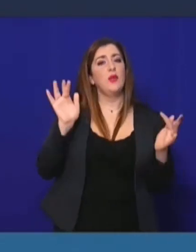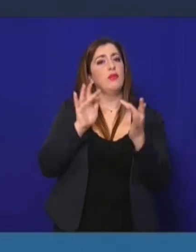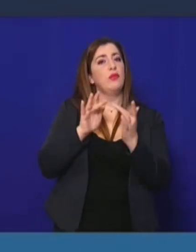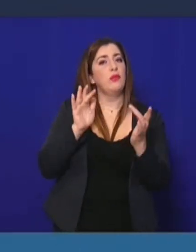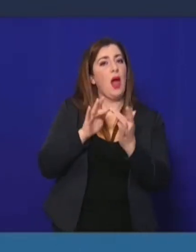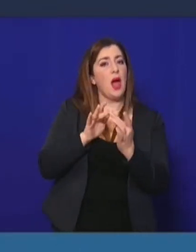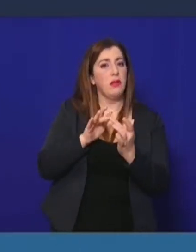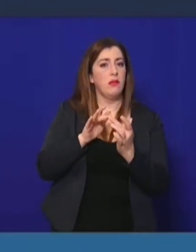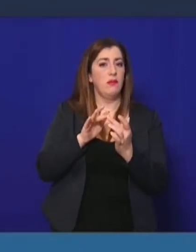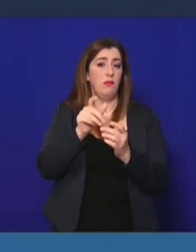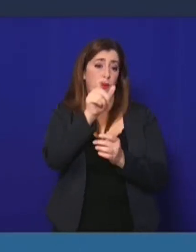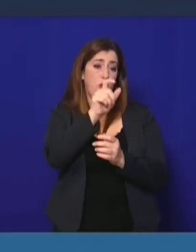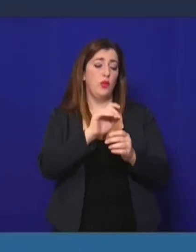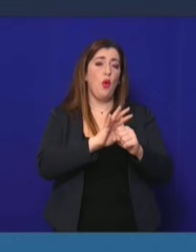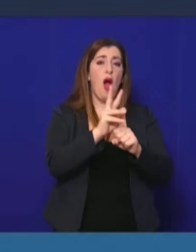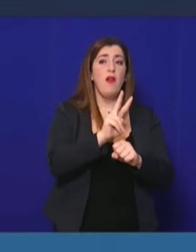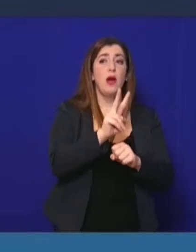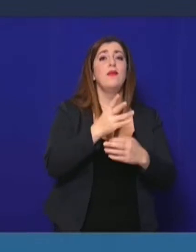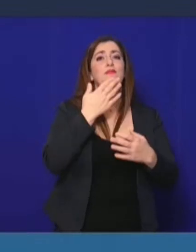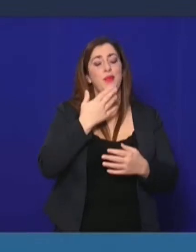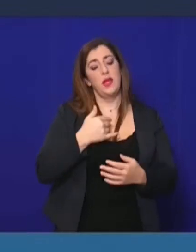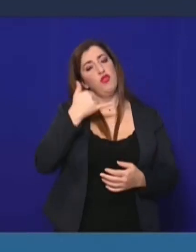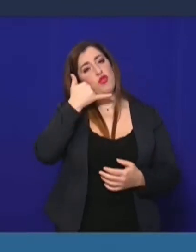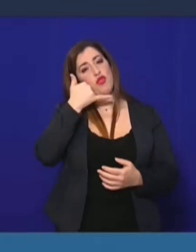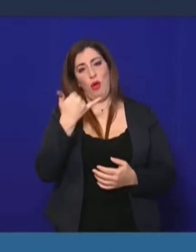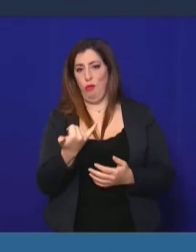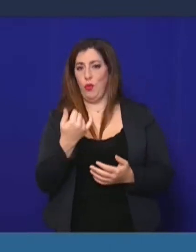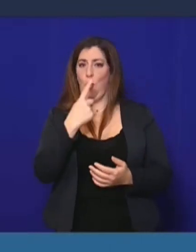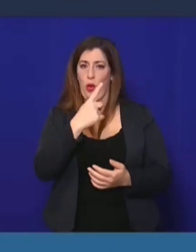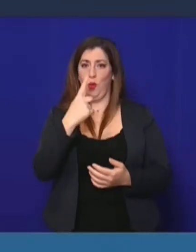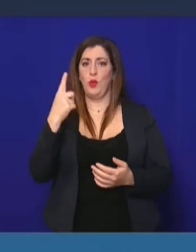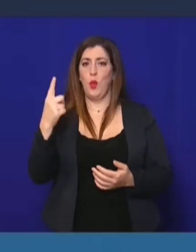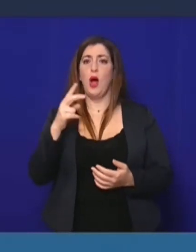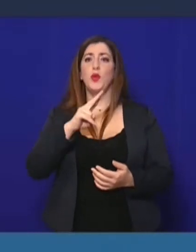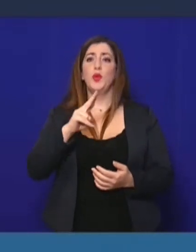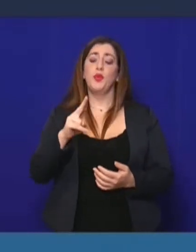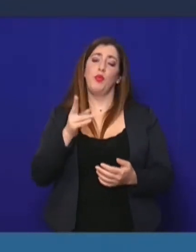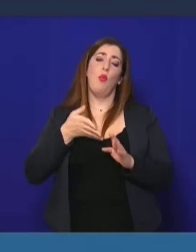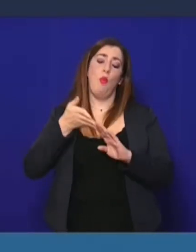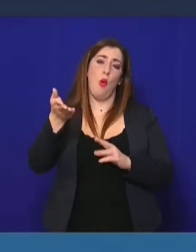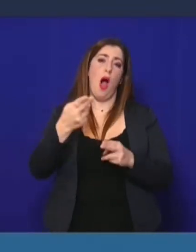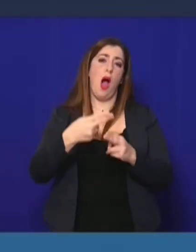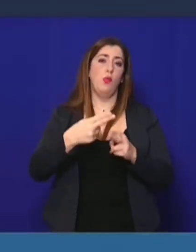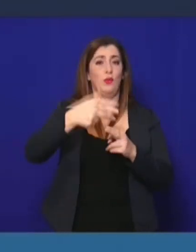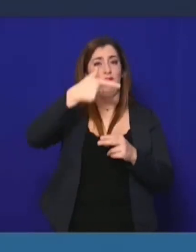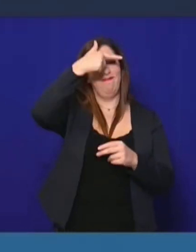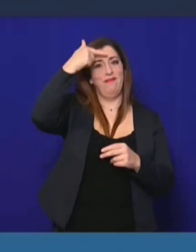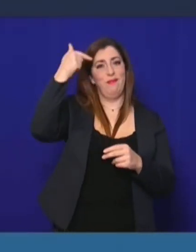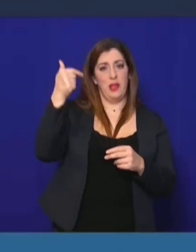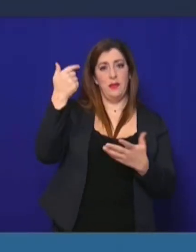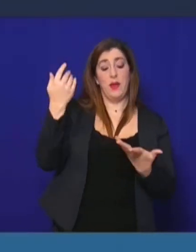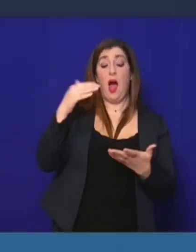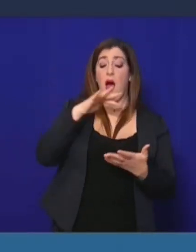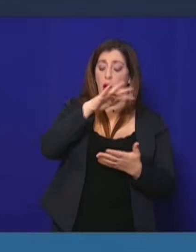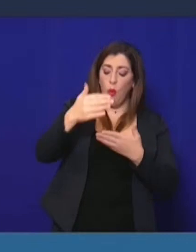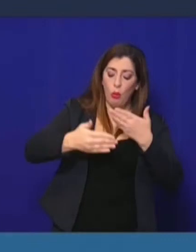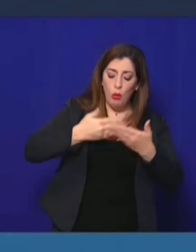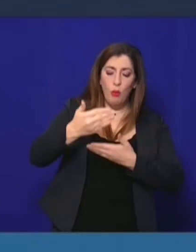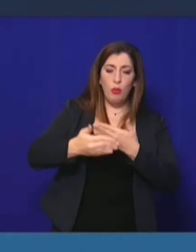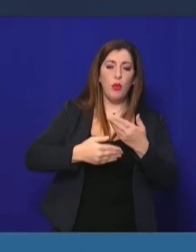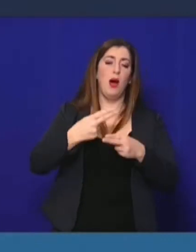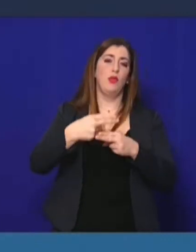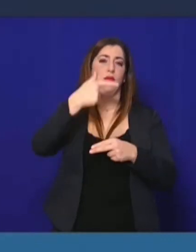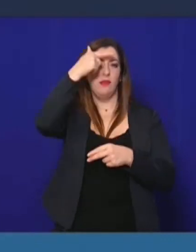b'xi mod, nappellalkom biex iċċemplulna hemm il-ħabs tagħna fejn aħna bqajna għaddejjin blit-testjar tagħna kemm